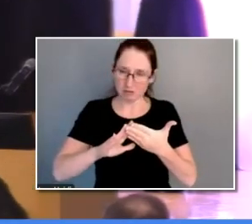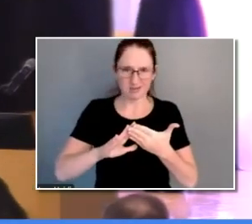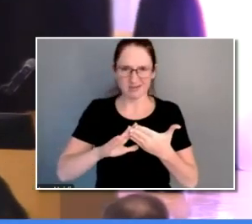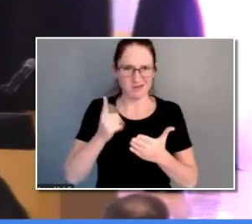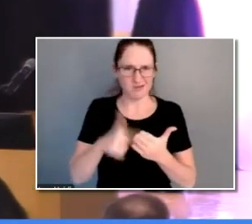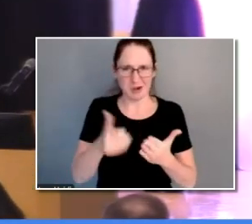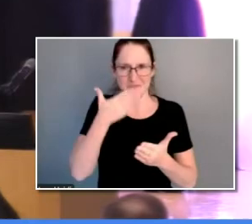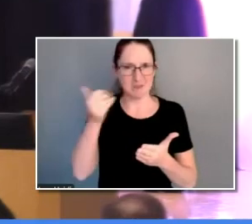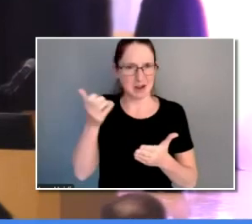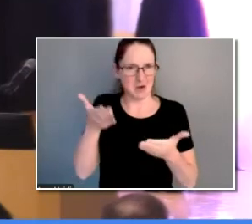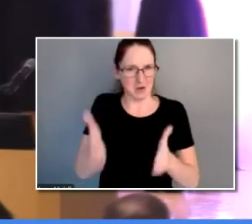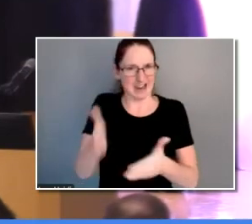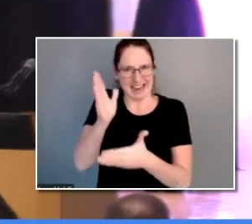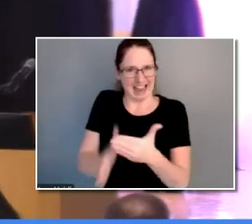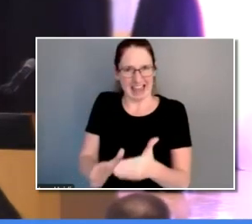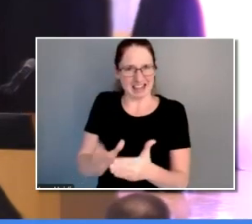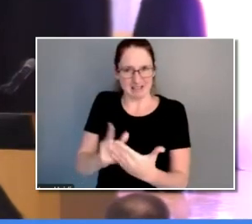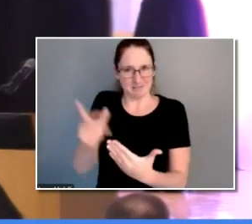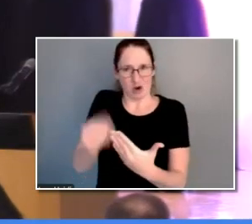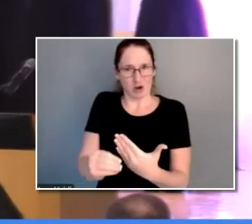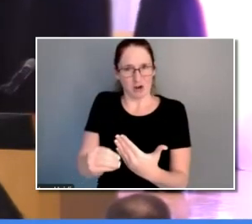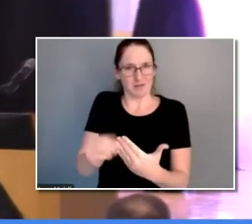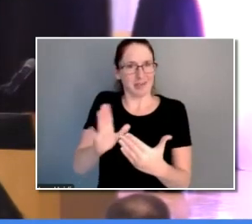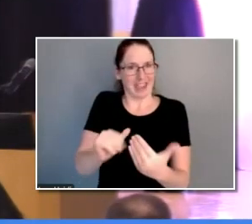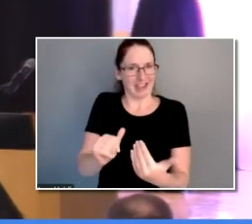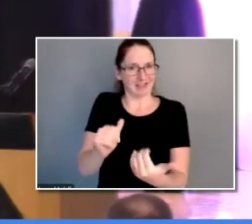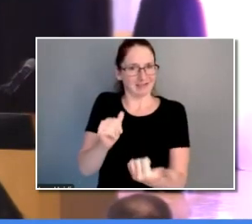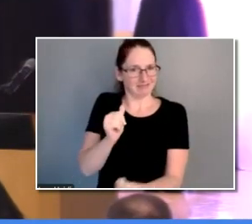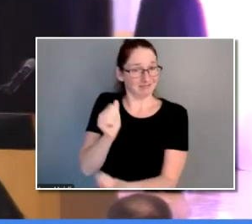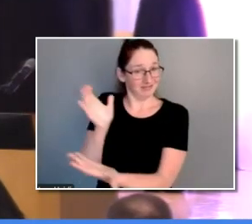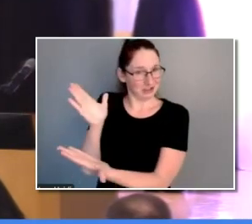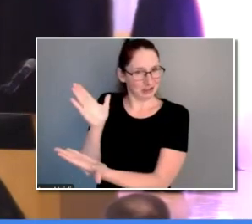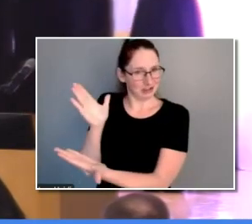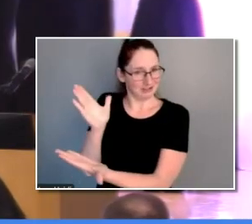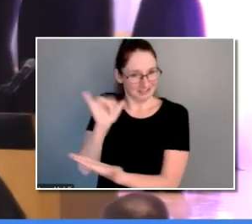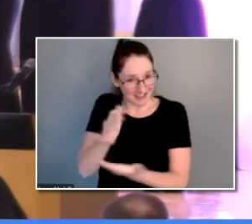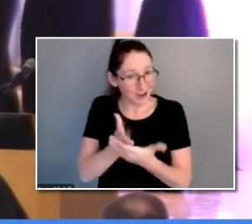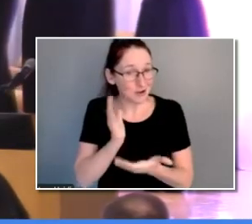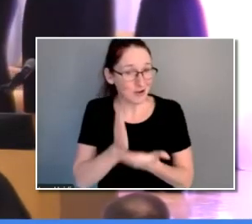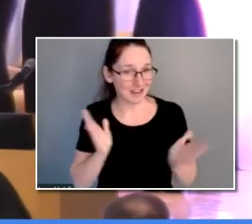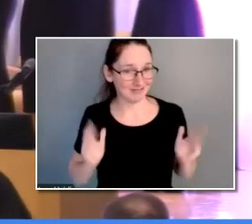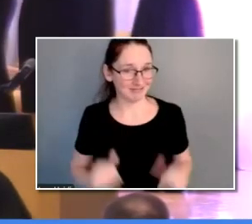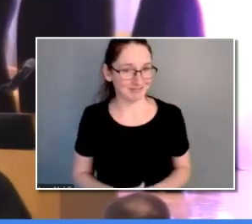end the program than to feature, is that all right?